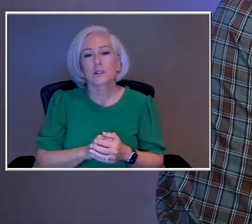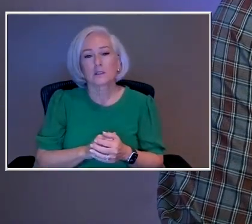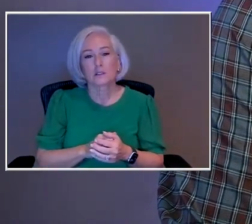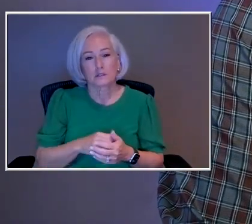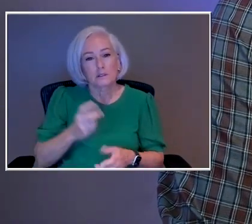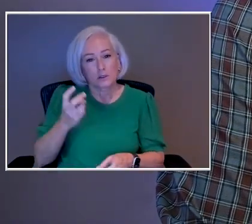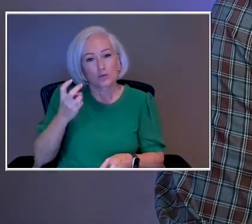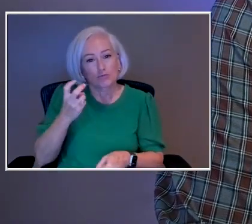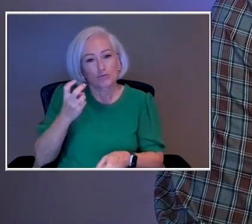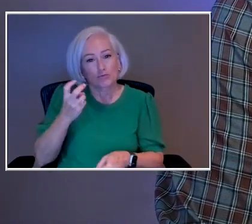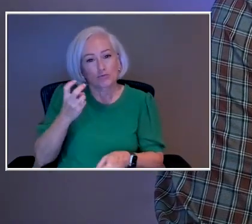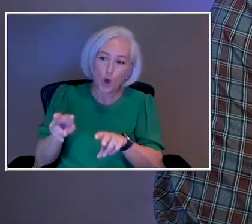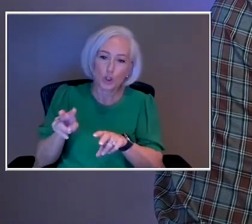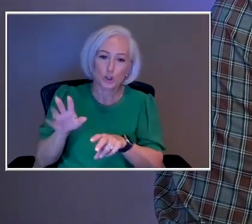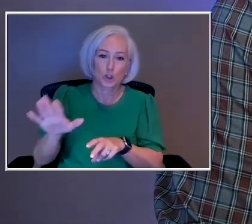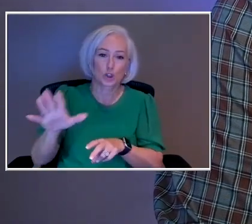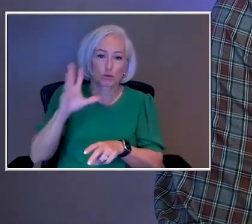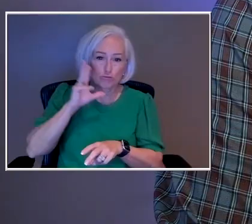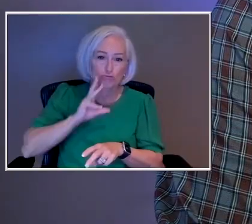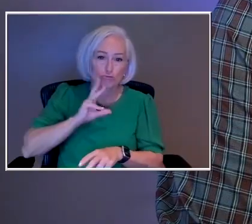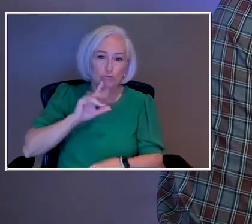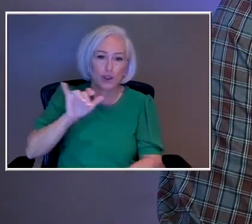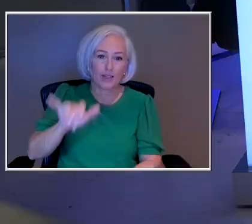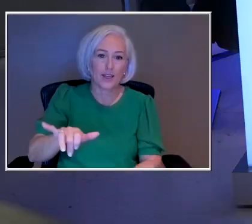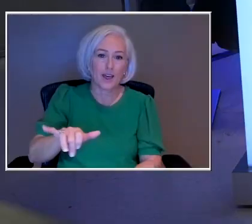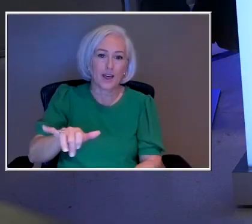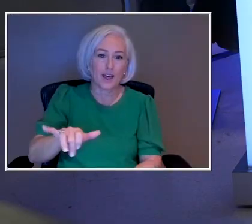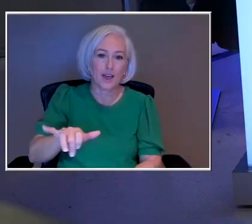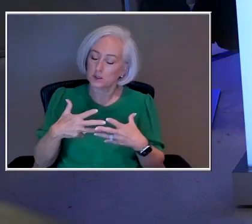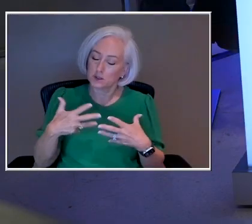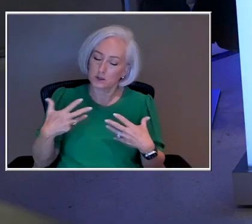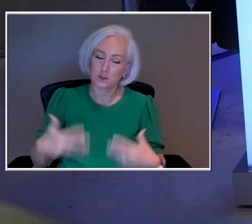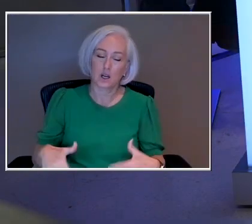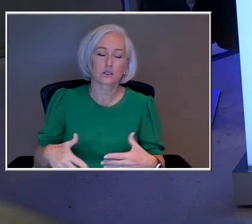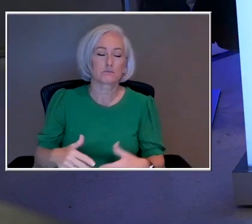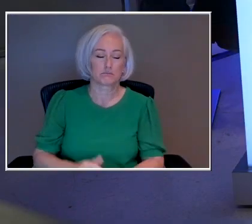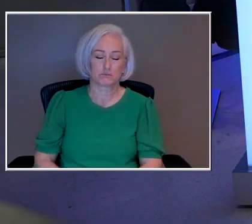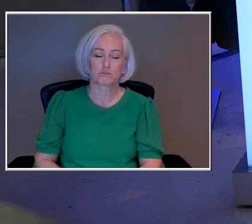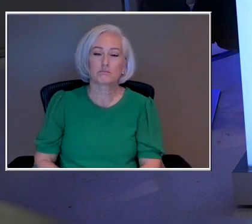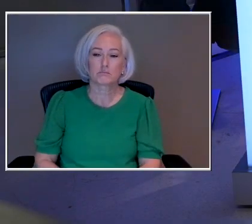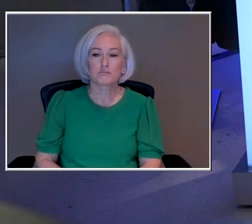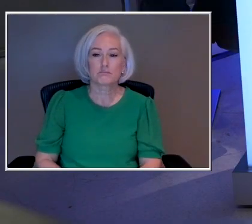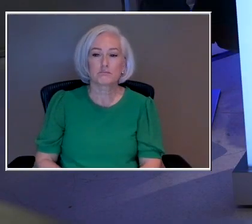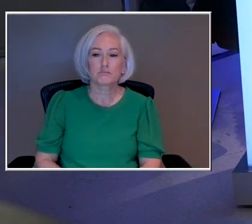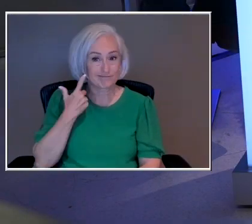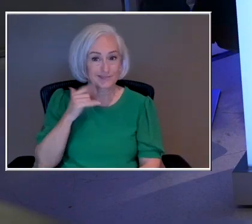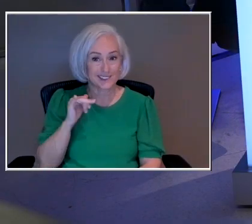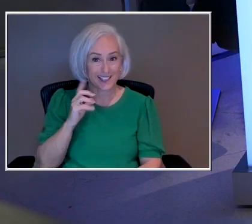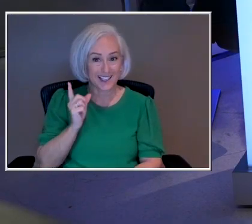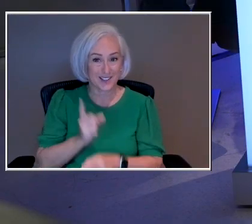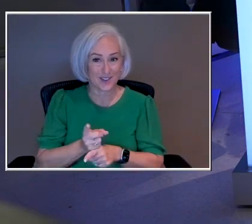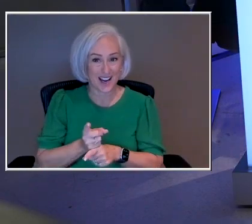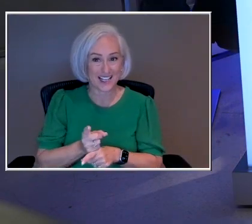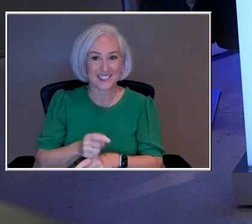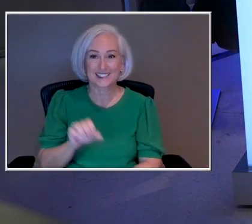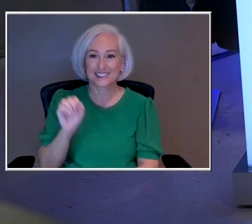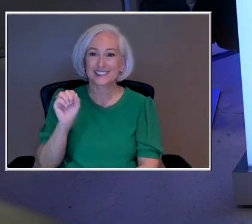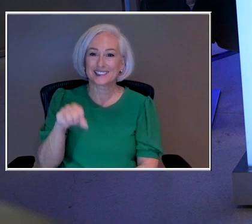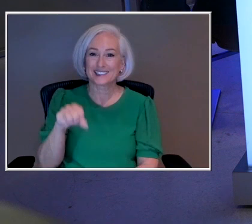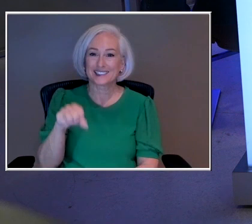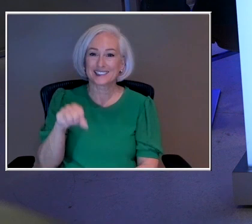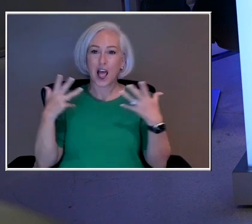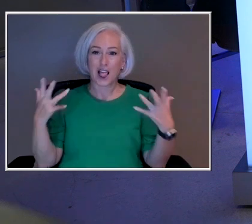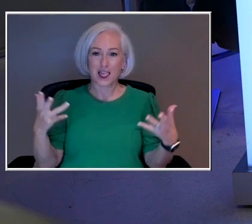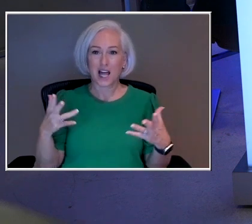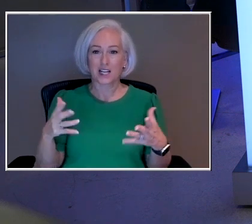through it. It's a lot. It's a lot. It's a lot. Does that sound about right when you talk to your patients? Yes. It's just a lot, because there's so